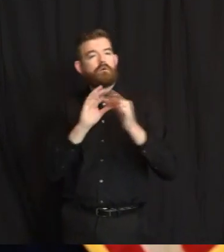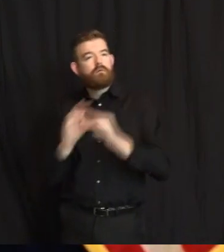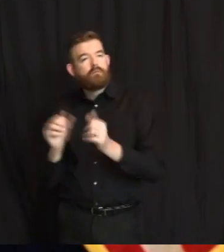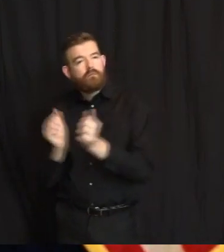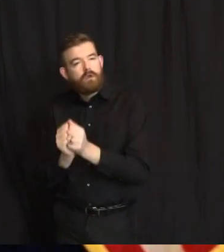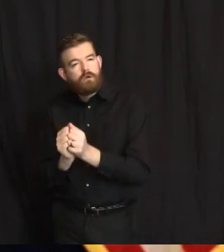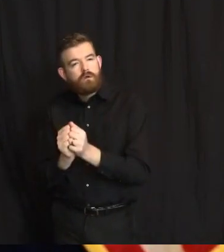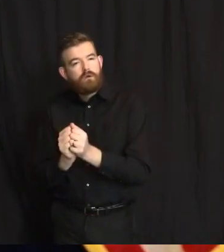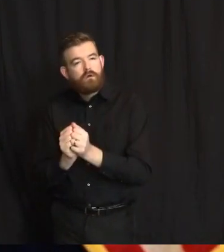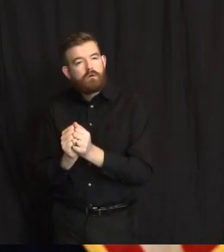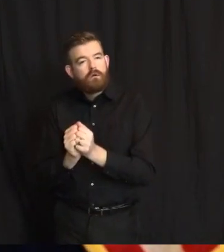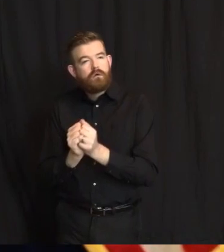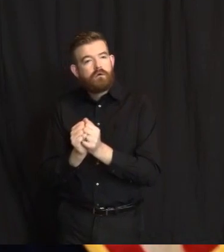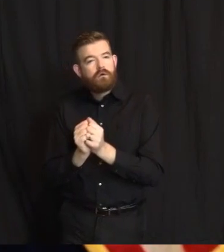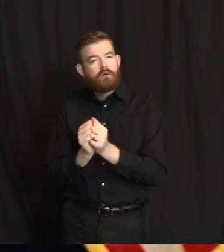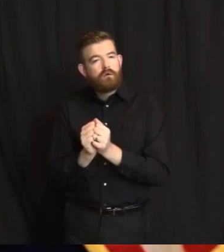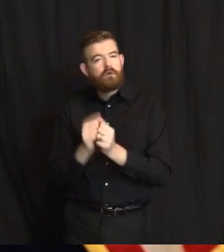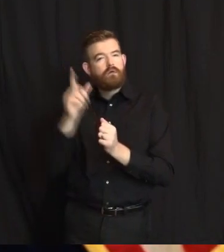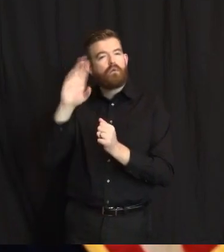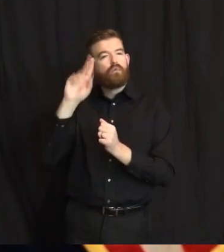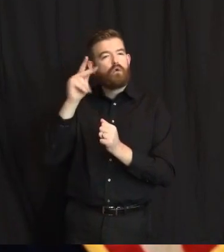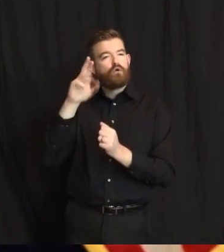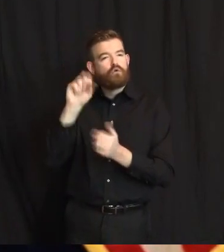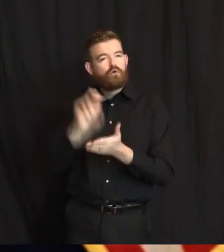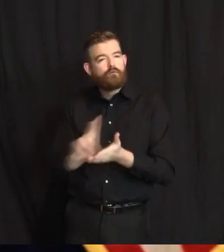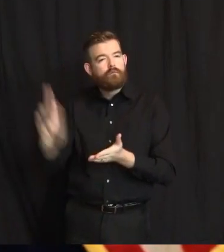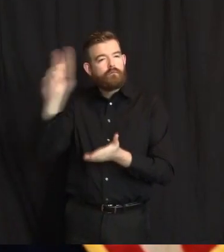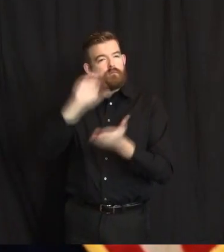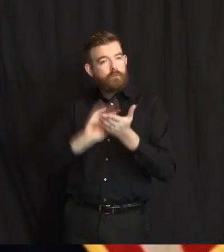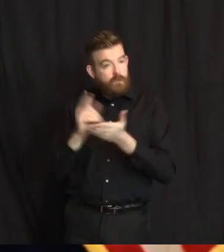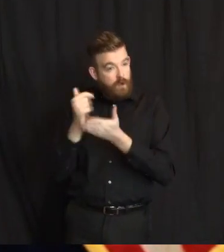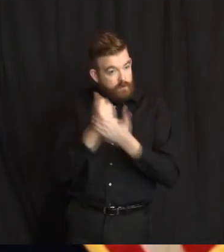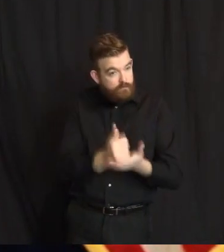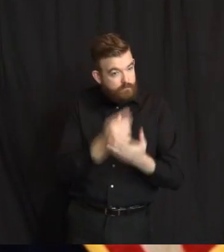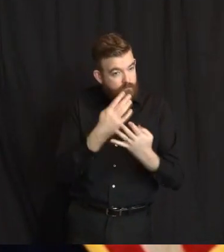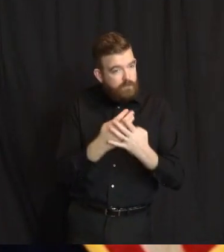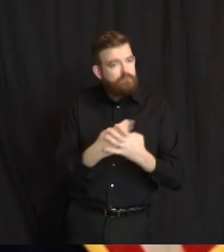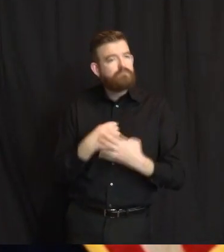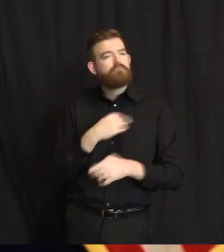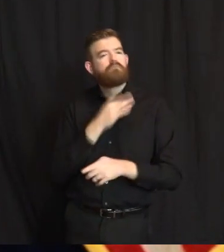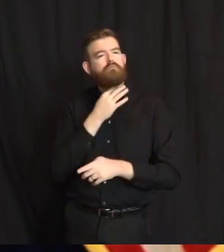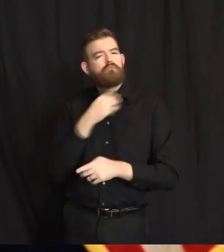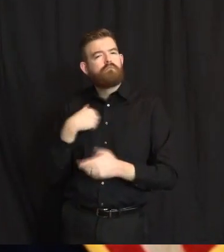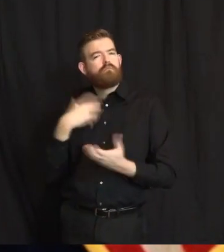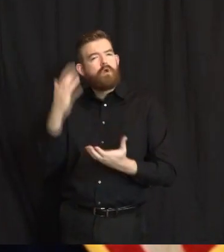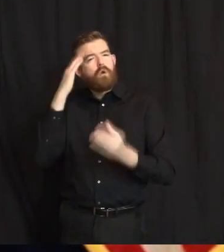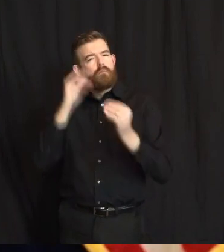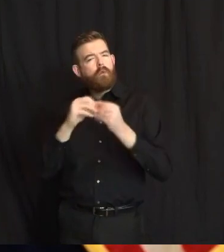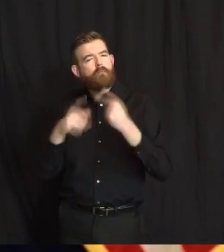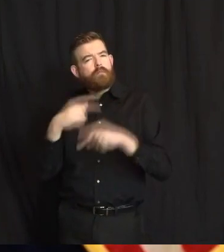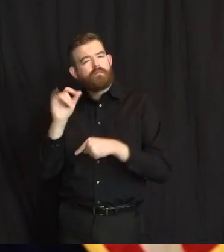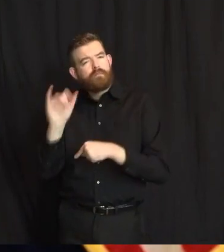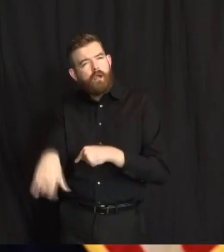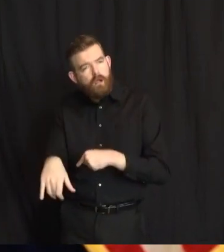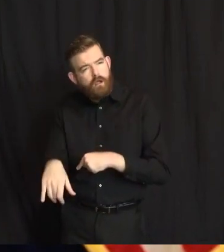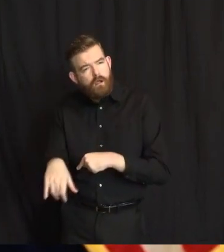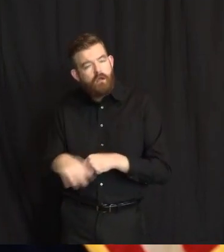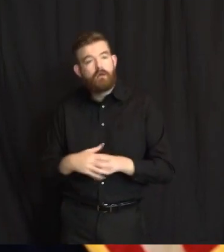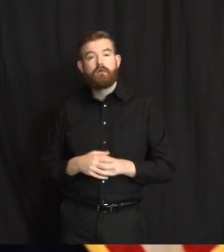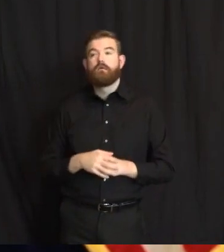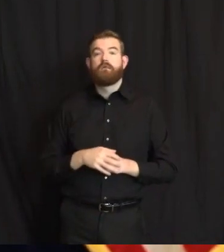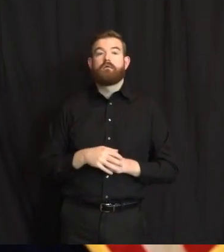arrangement with Rutgers University. I'd like to learn more. So let me just say this. Judy, can you